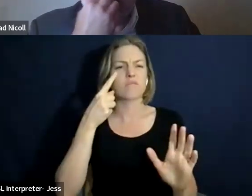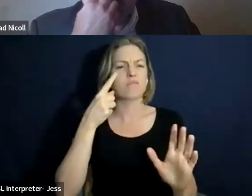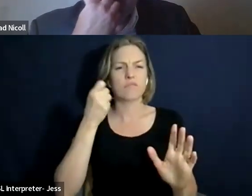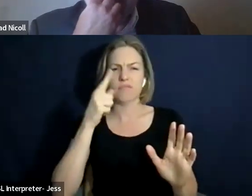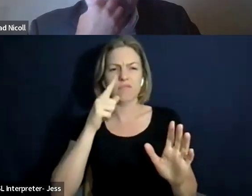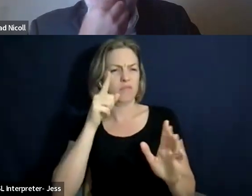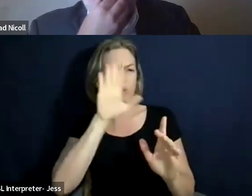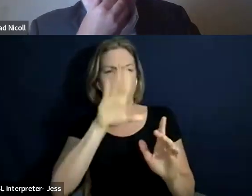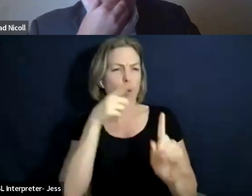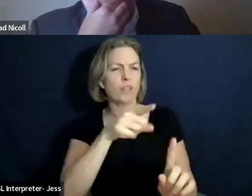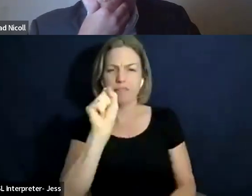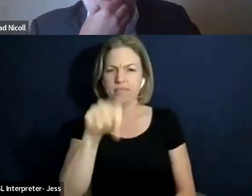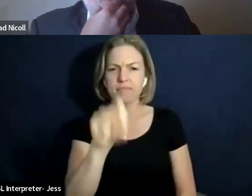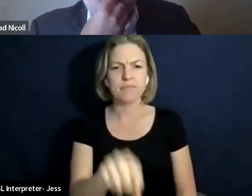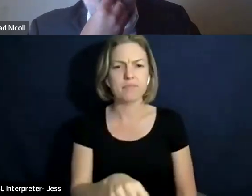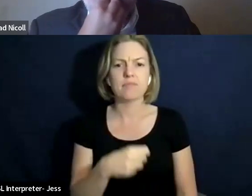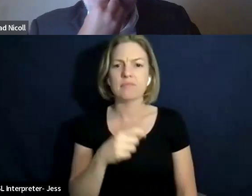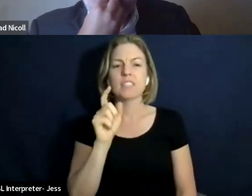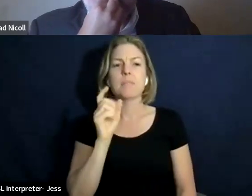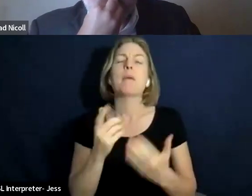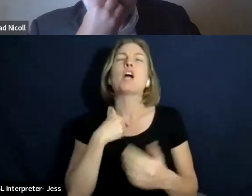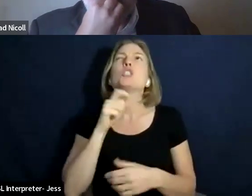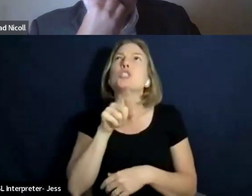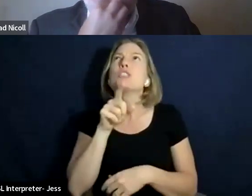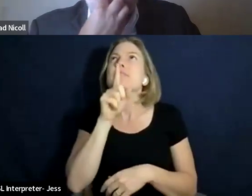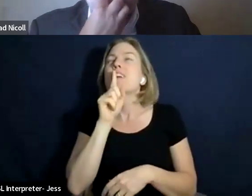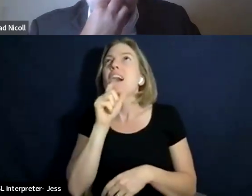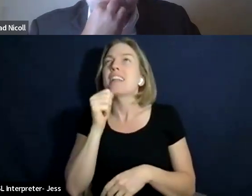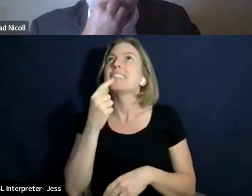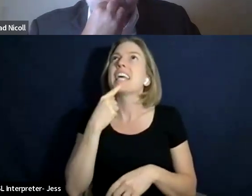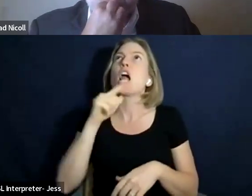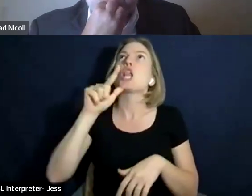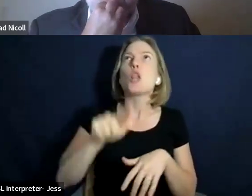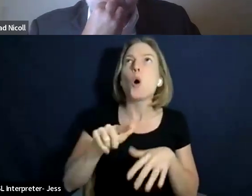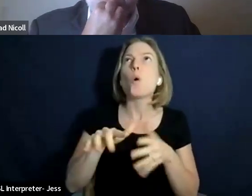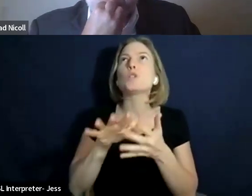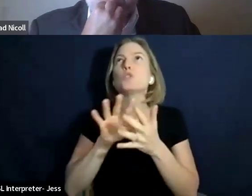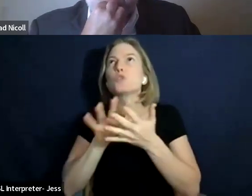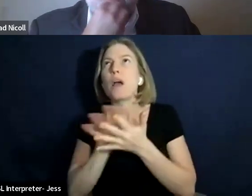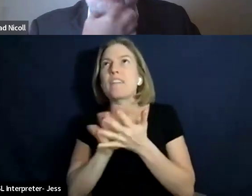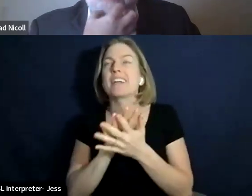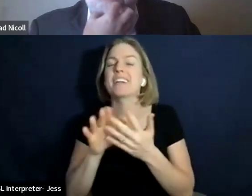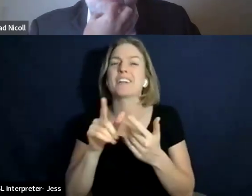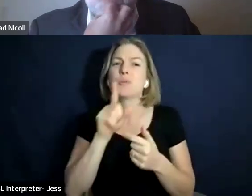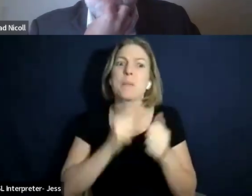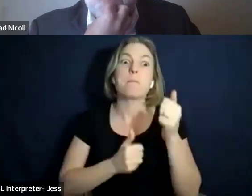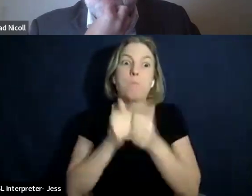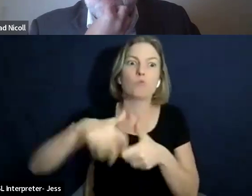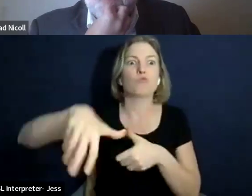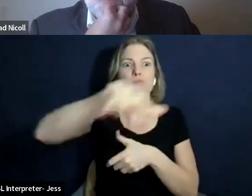your point. Yeah, I probably shouldn't have said low traffic, relatively low. I mean, I don't think anywhere in this year could really be considered